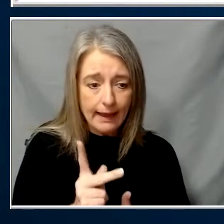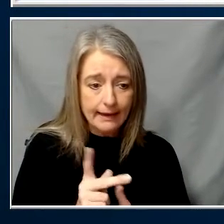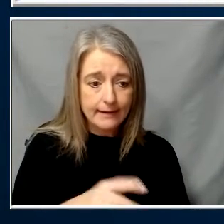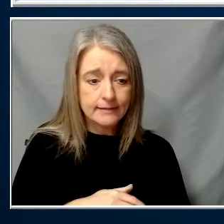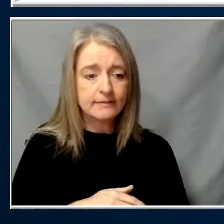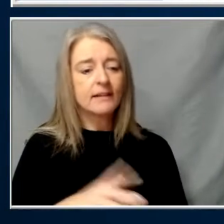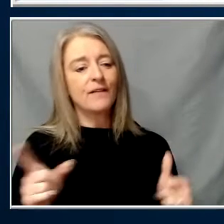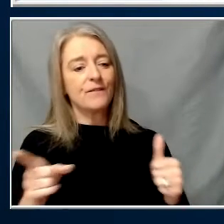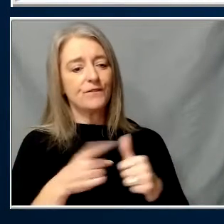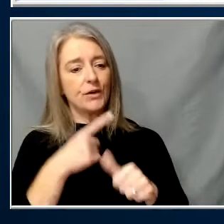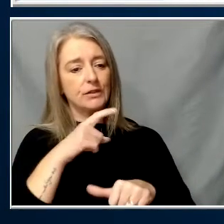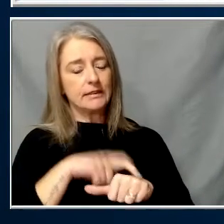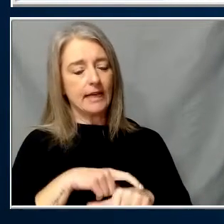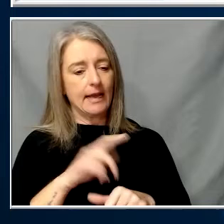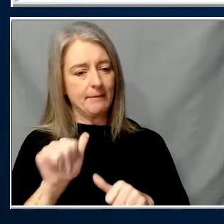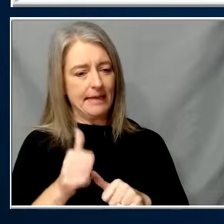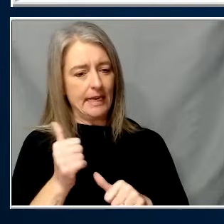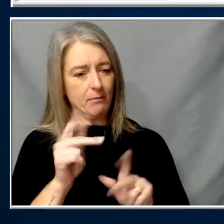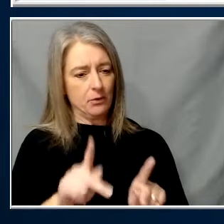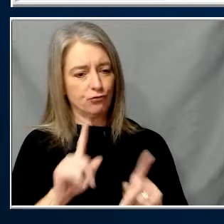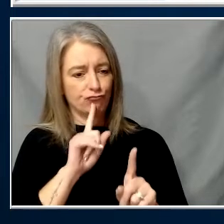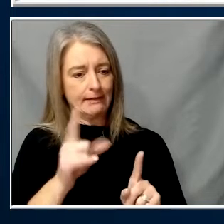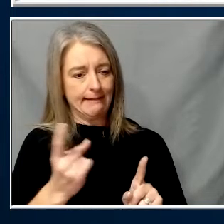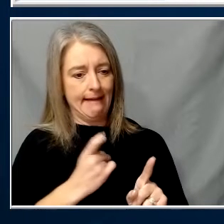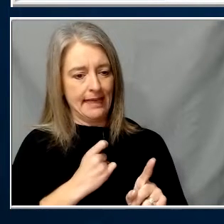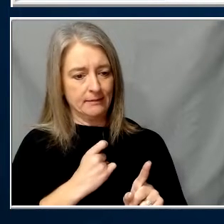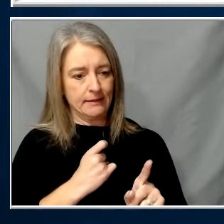first time that anybody had really asked me that over, a